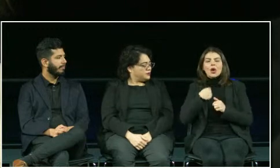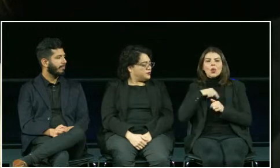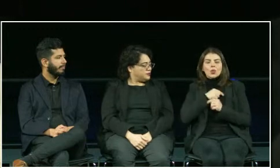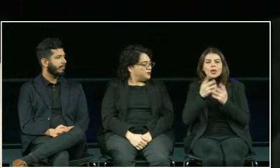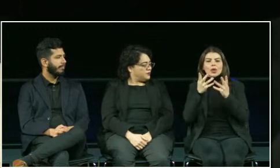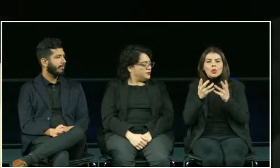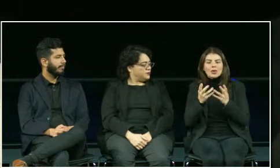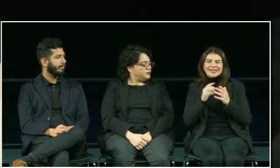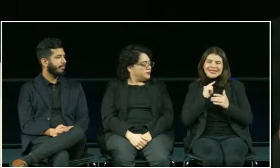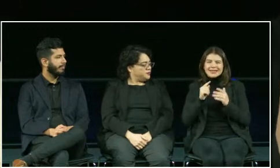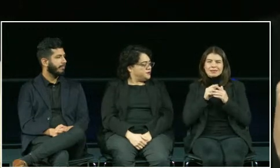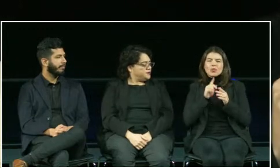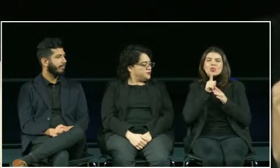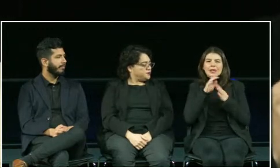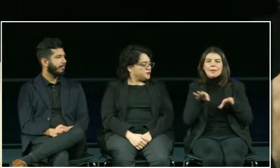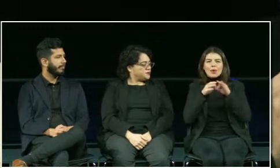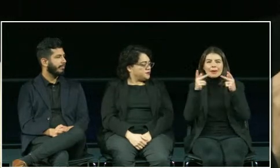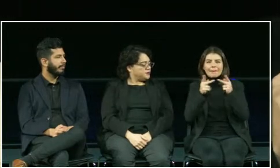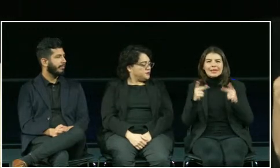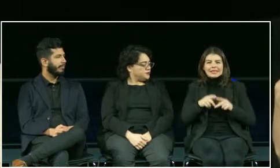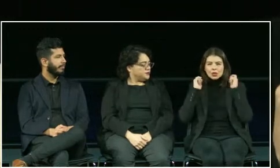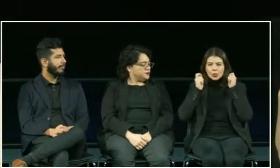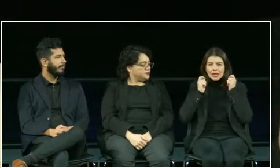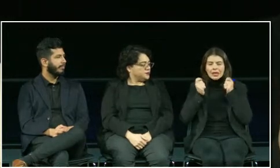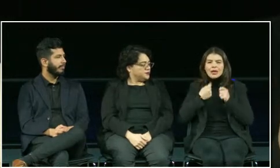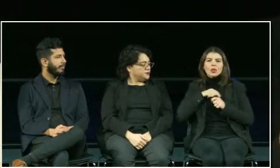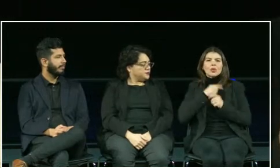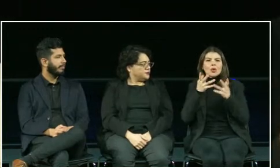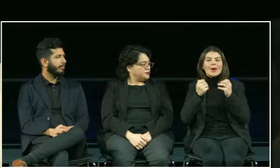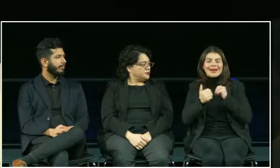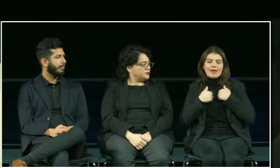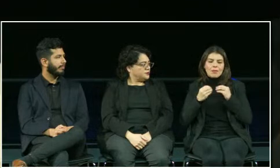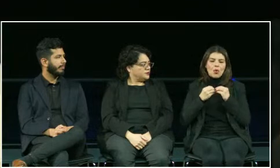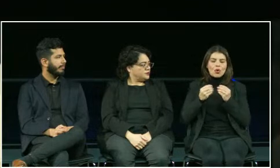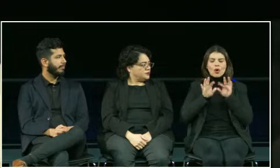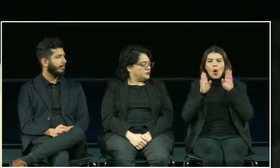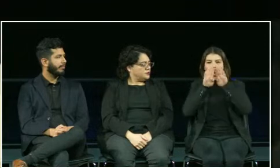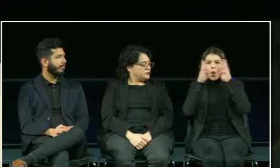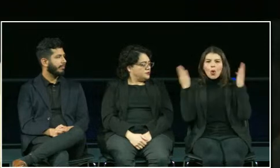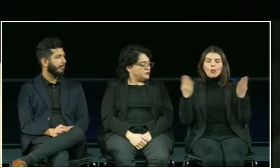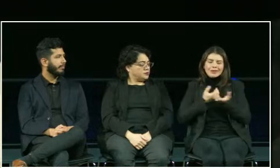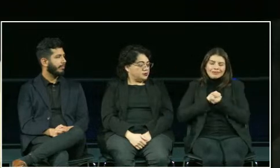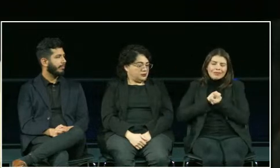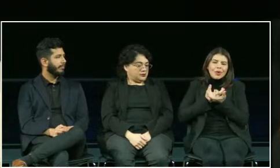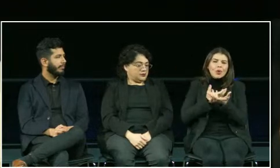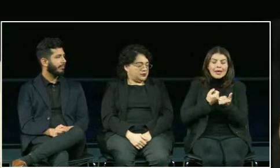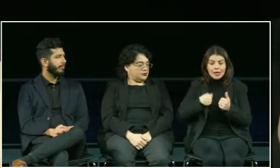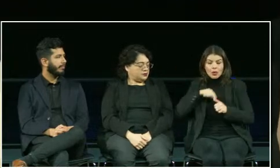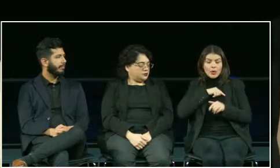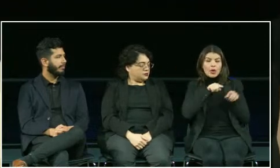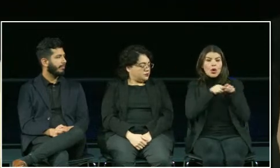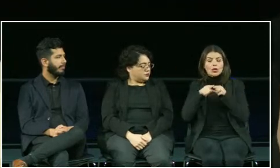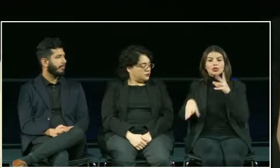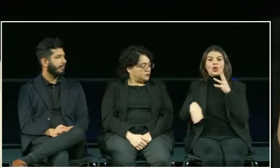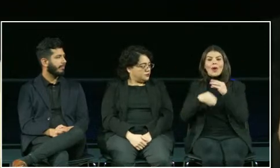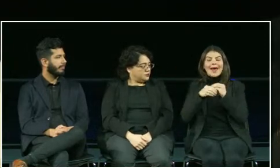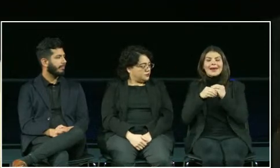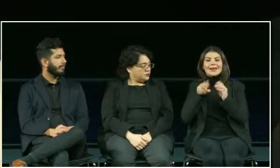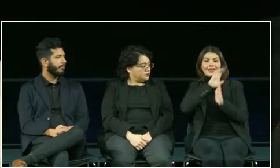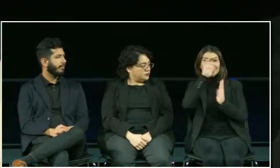to, you know, try and be a bit more open and poetic about the ending. And also we added the character of the